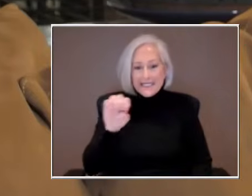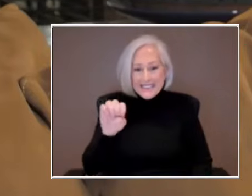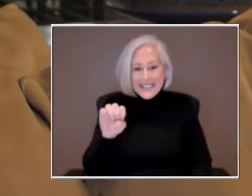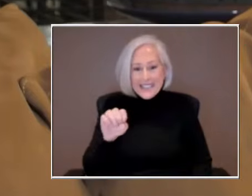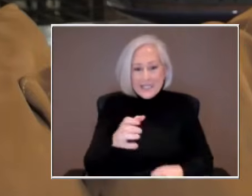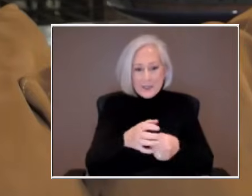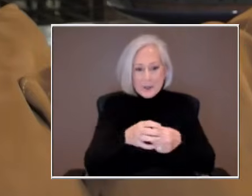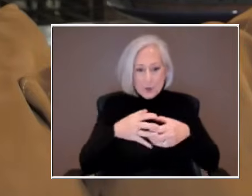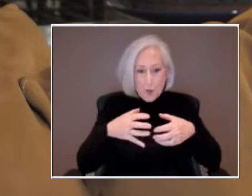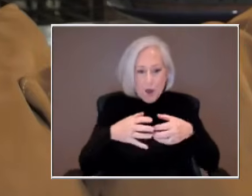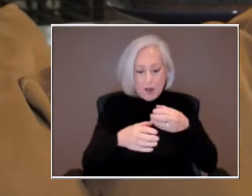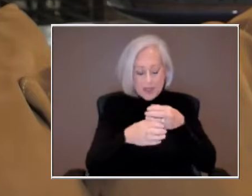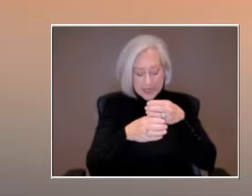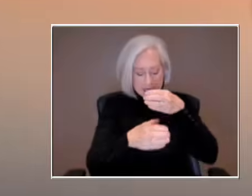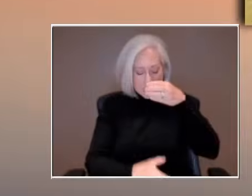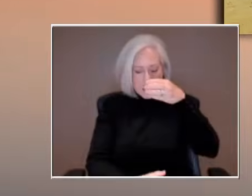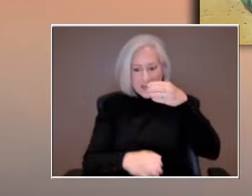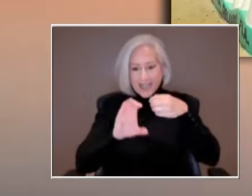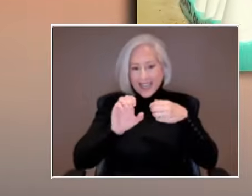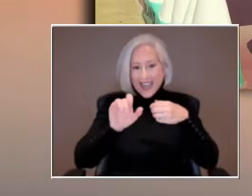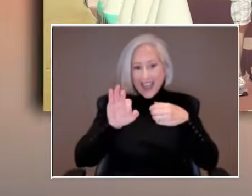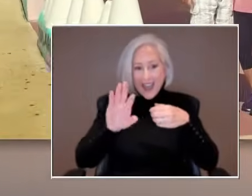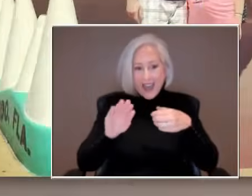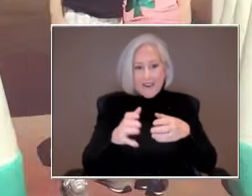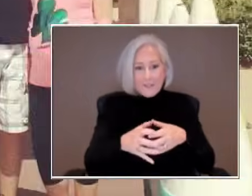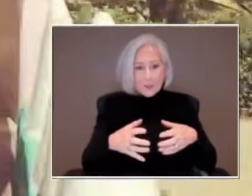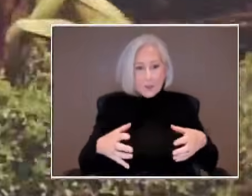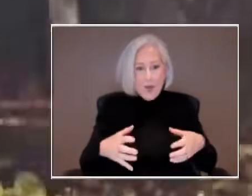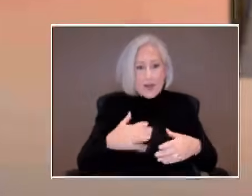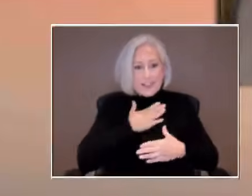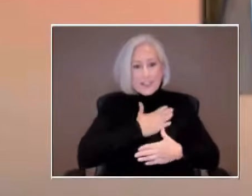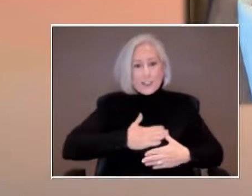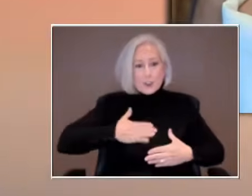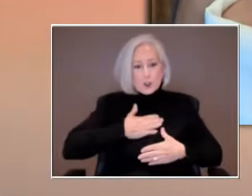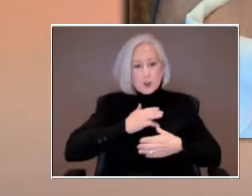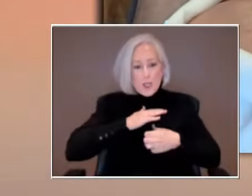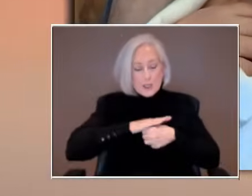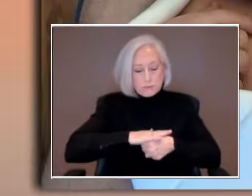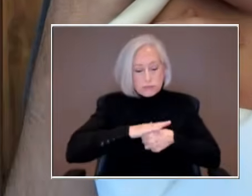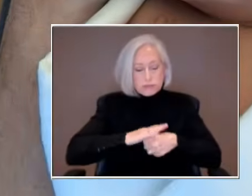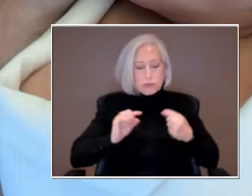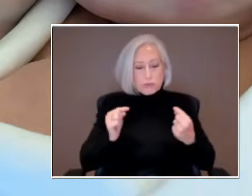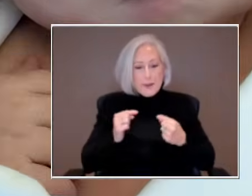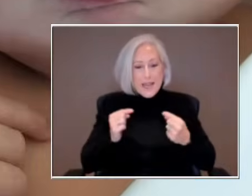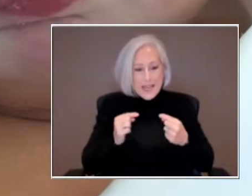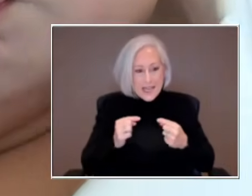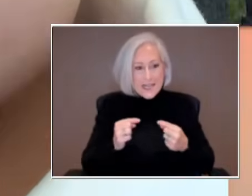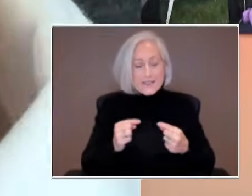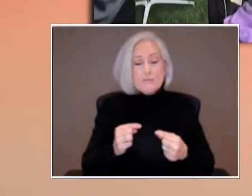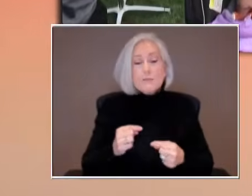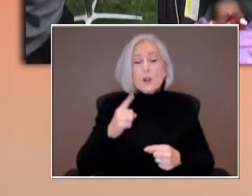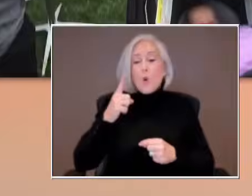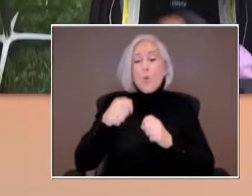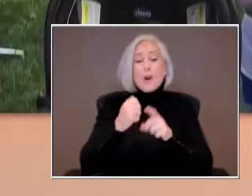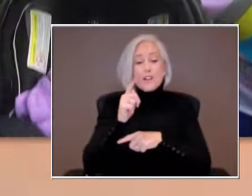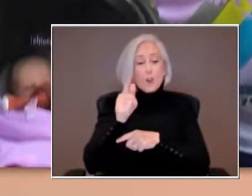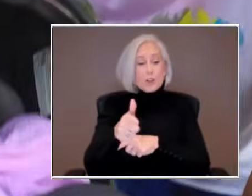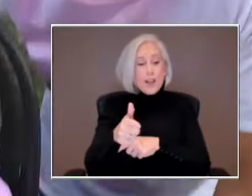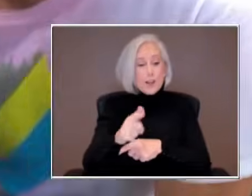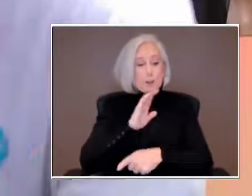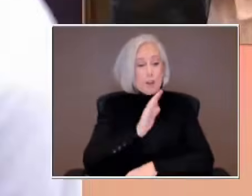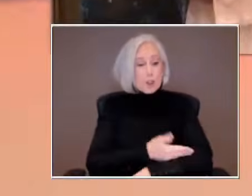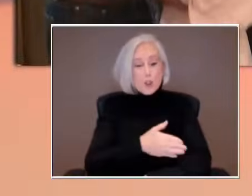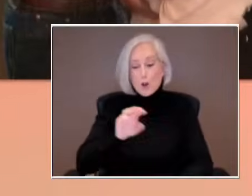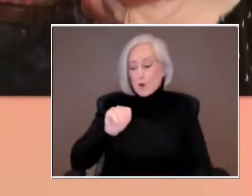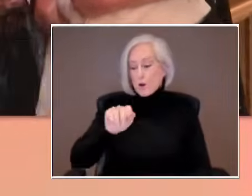pretty swollen. And then I was having chest pain intermittently. A year would go by. Jim's daughter Mara was born. He even ran a